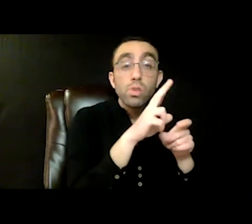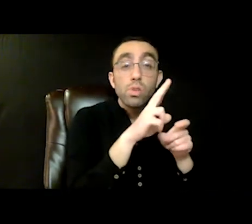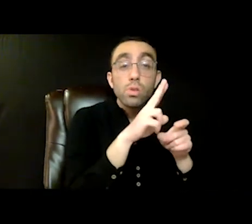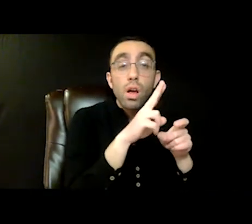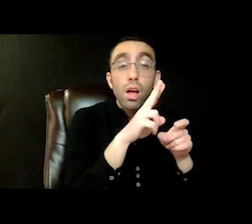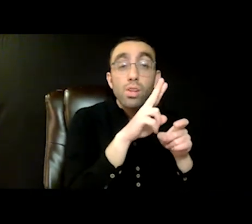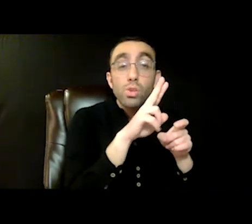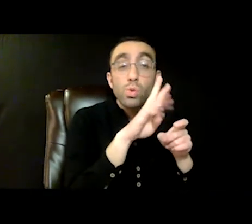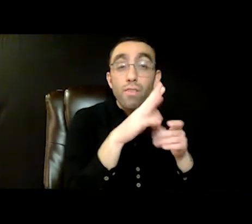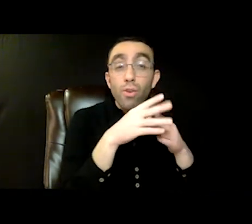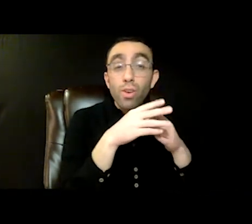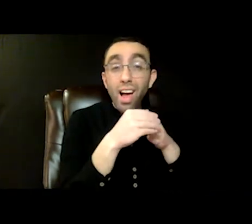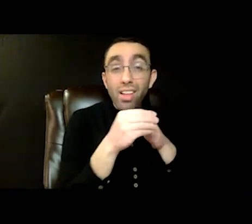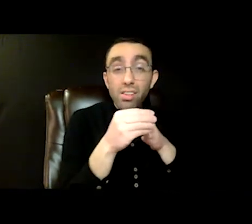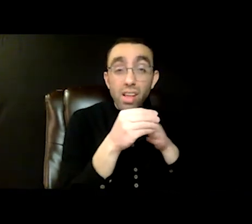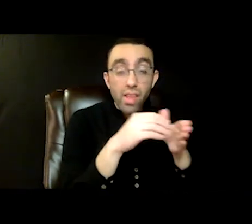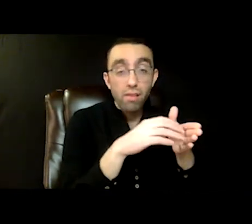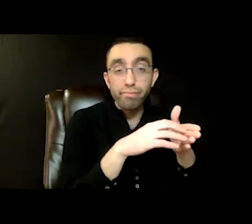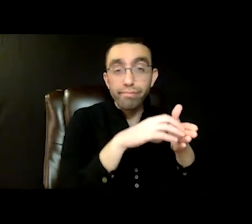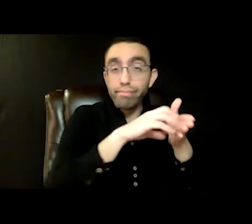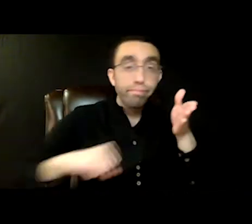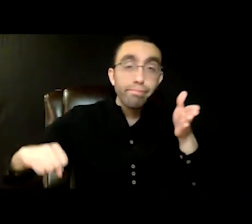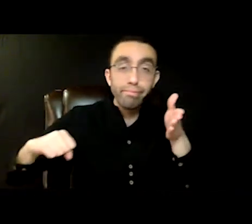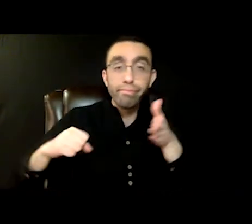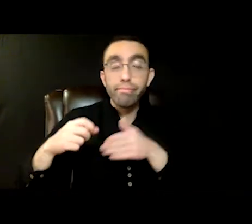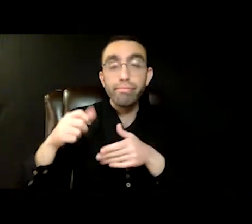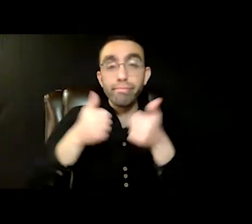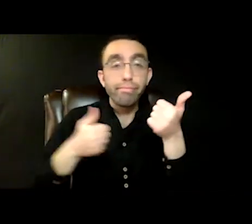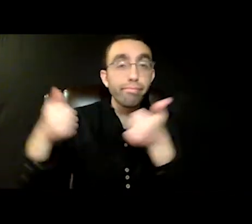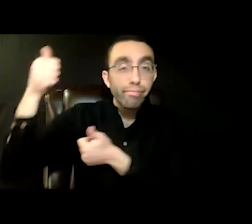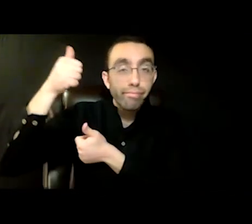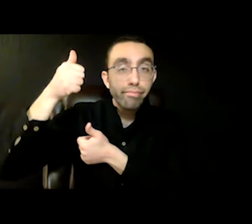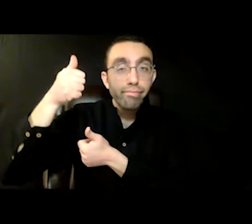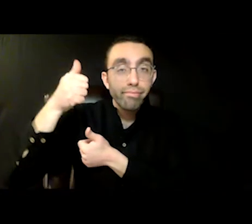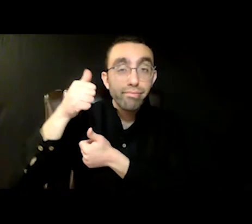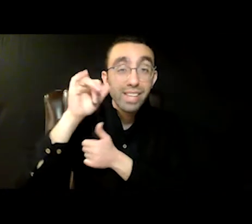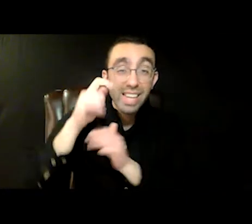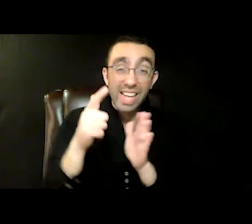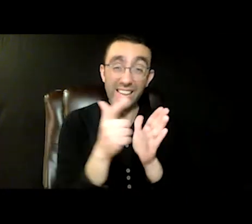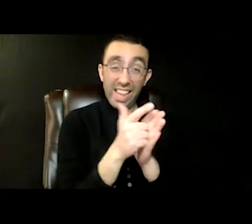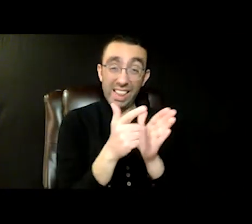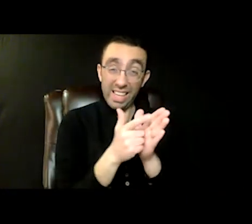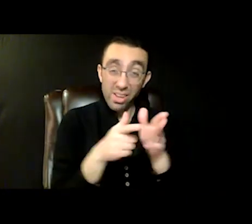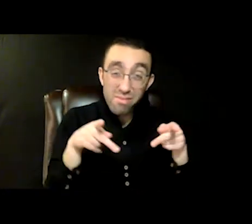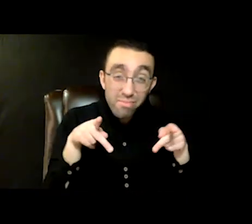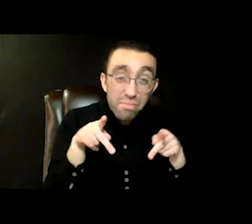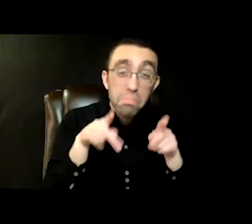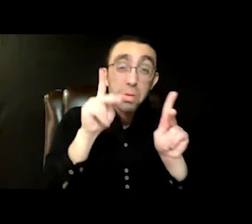This is legalized, institutionalized theft that's happening to this day.